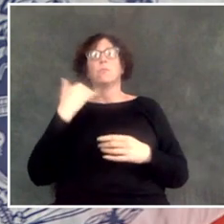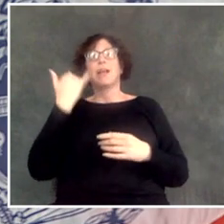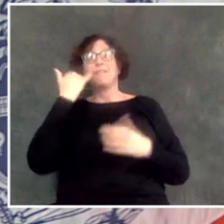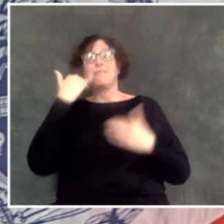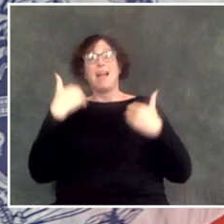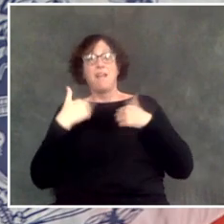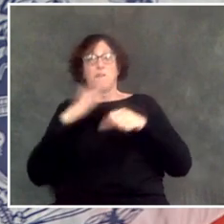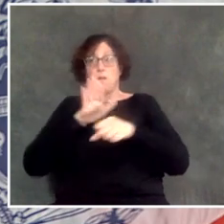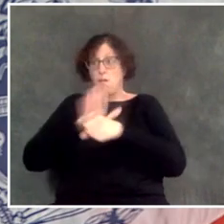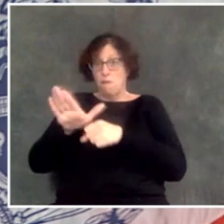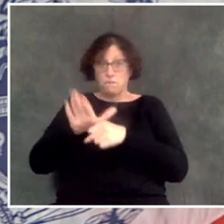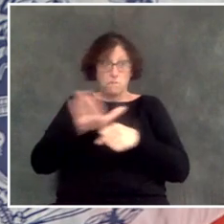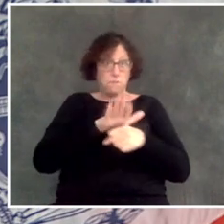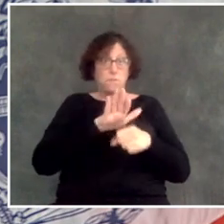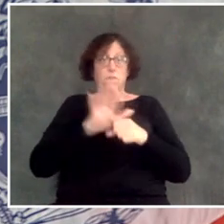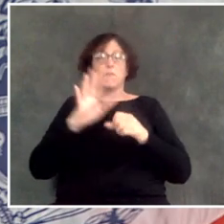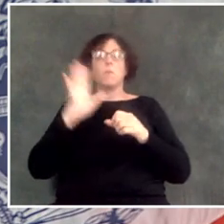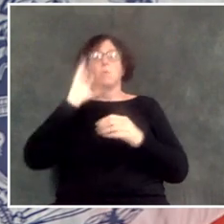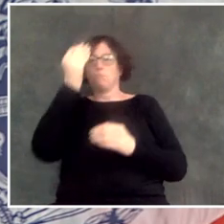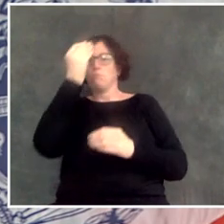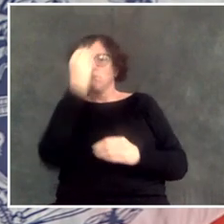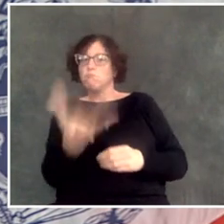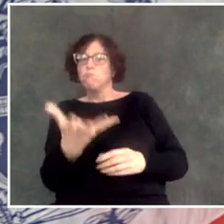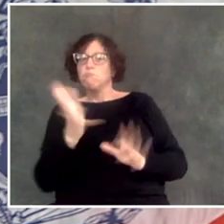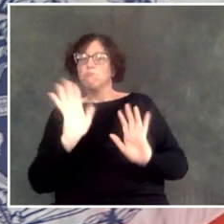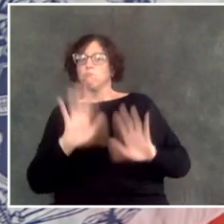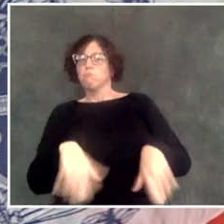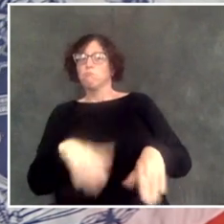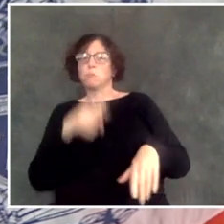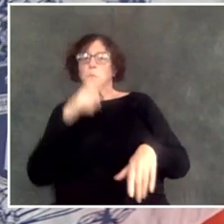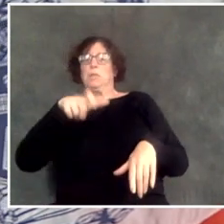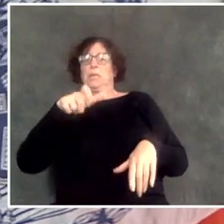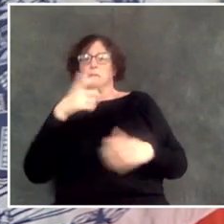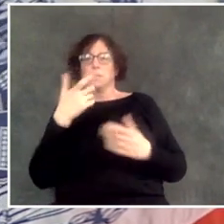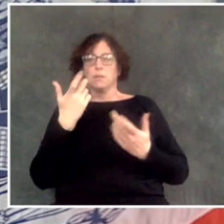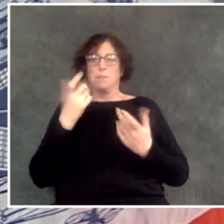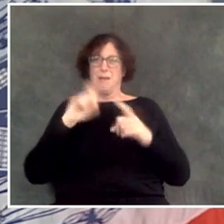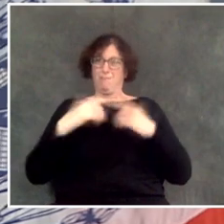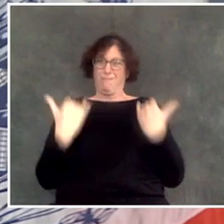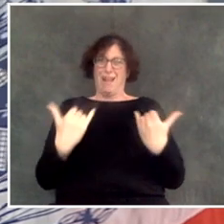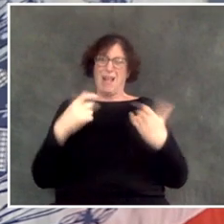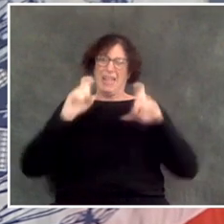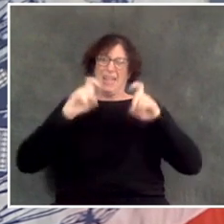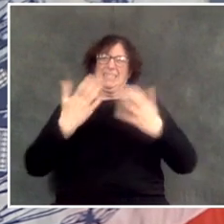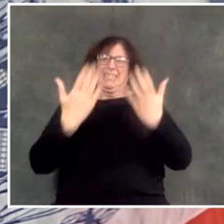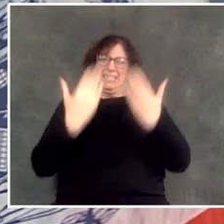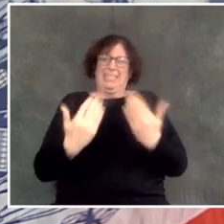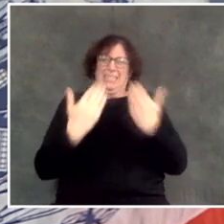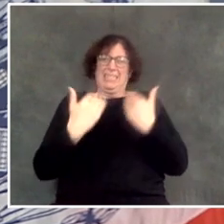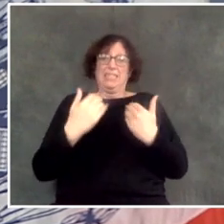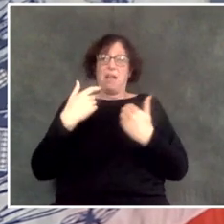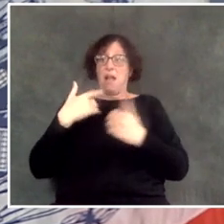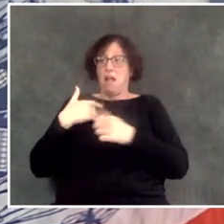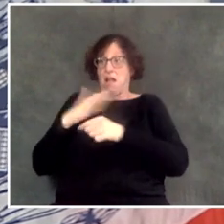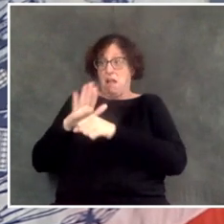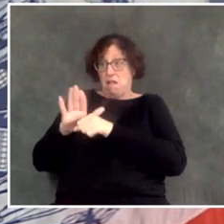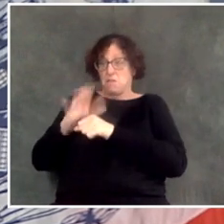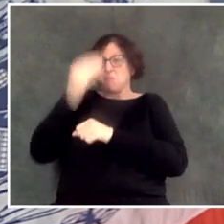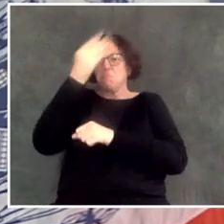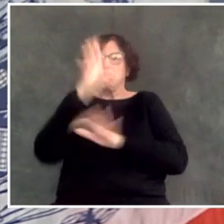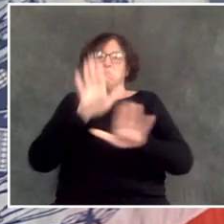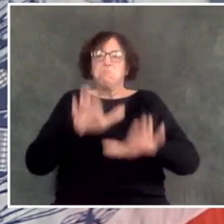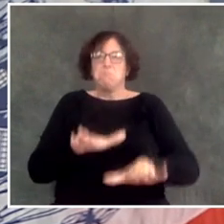mentioned with Jimmy O'Neill, we want the supply chain to be very secure. So if people have supplies, we want to make sure